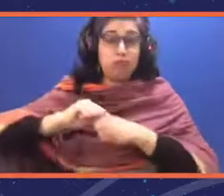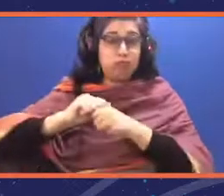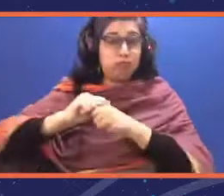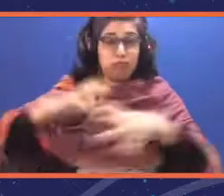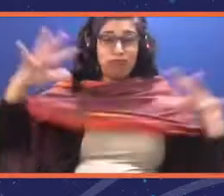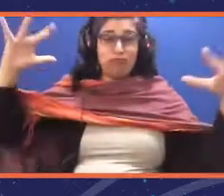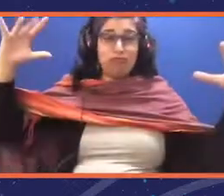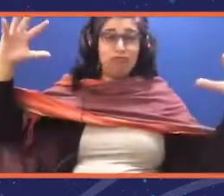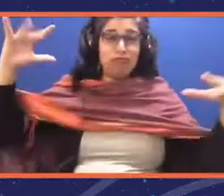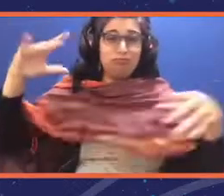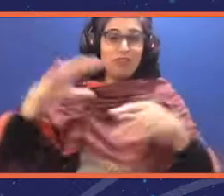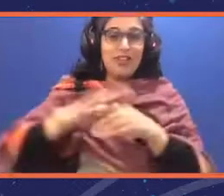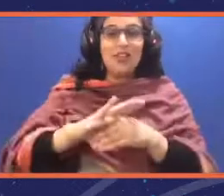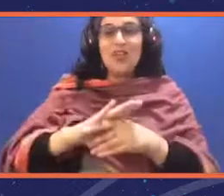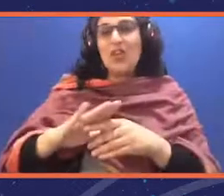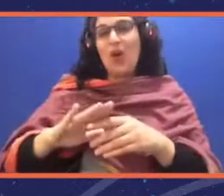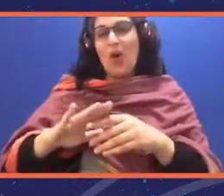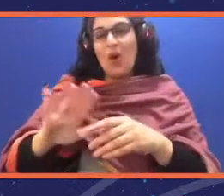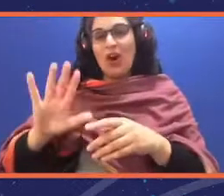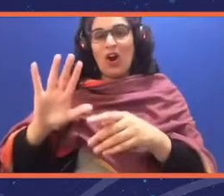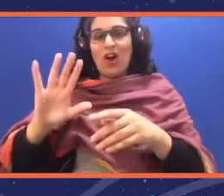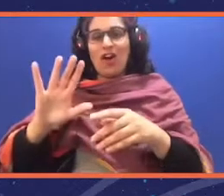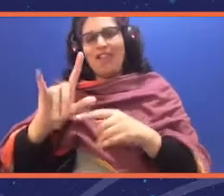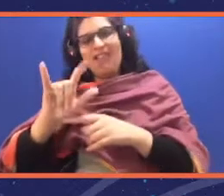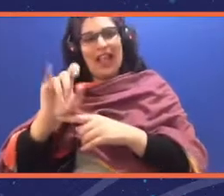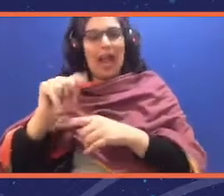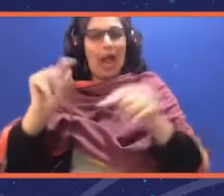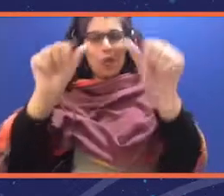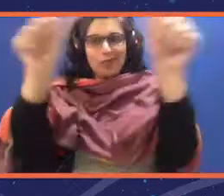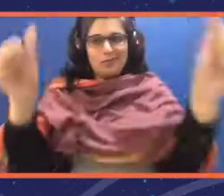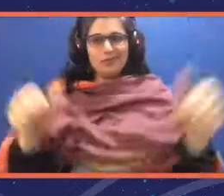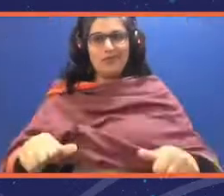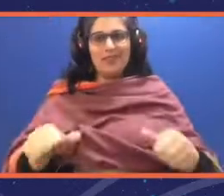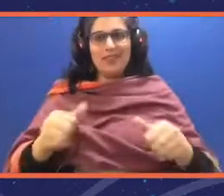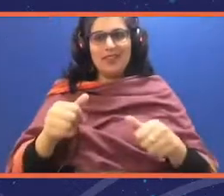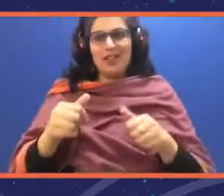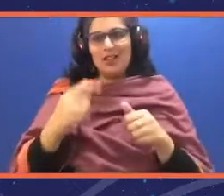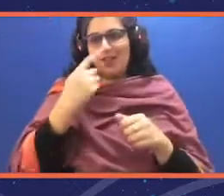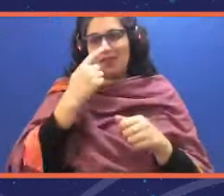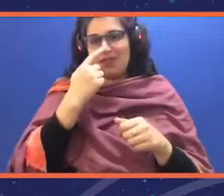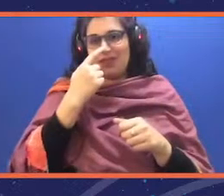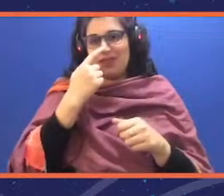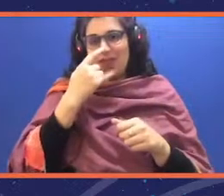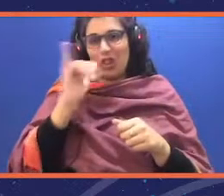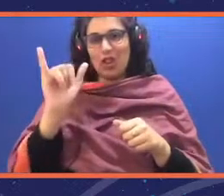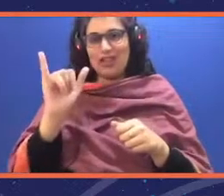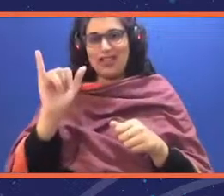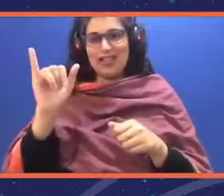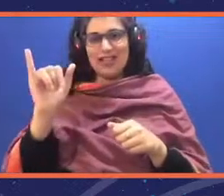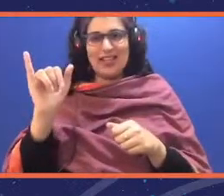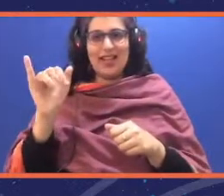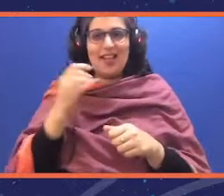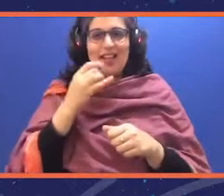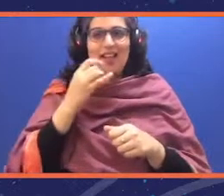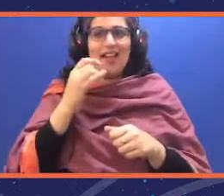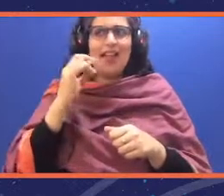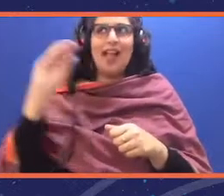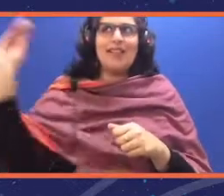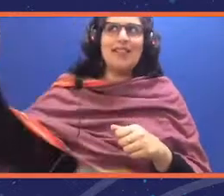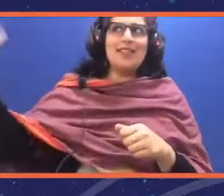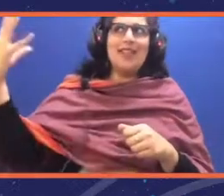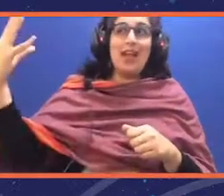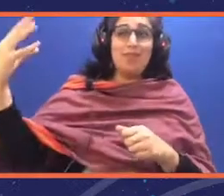layout that I created is kind of mimicking a sunburst-like explosion.